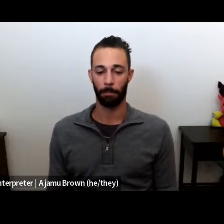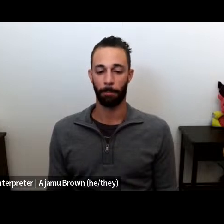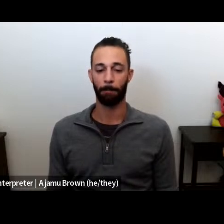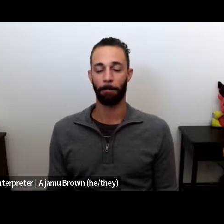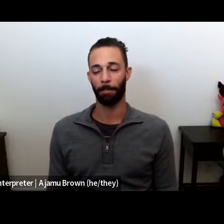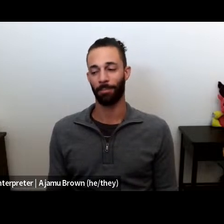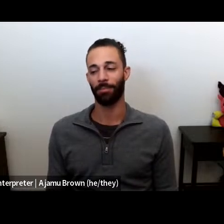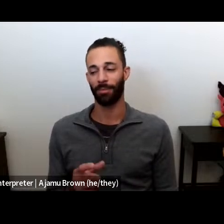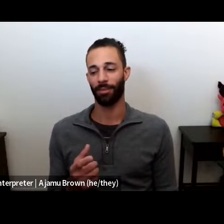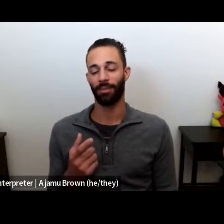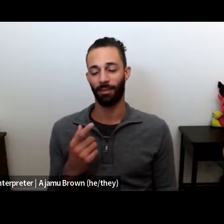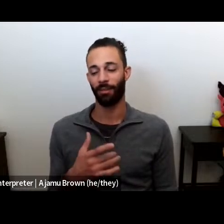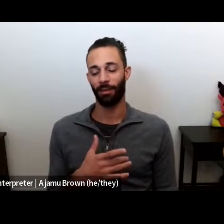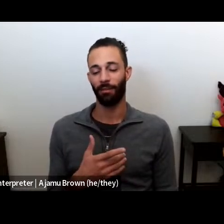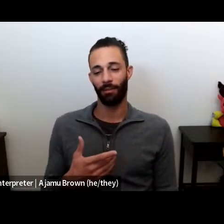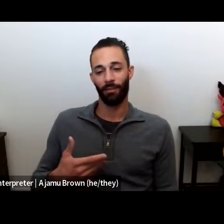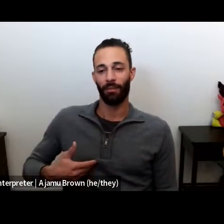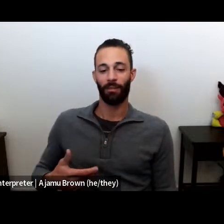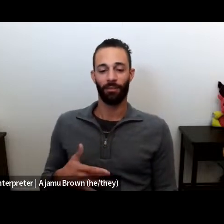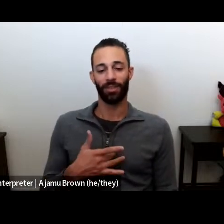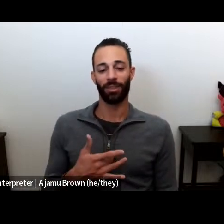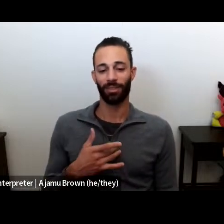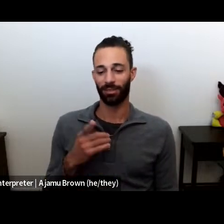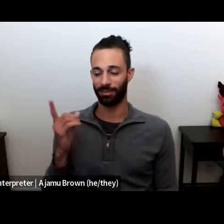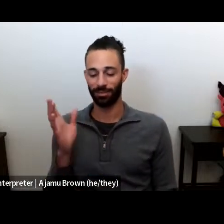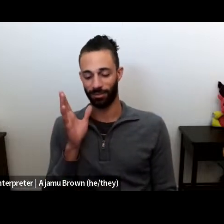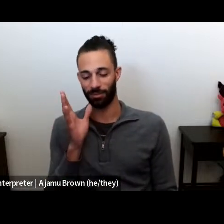the same thing I was just about to say.